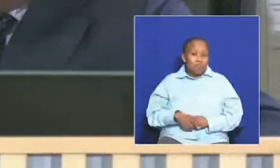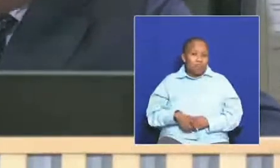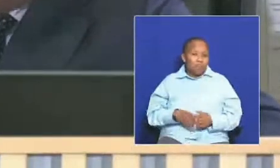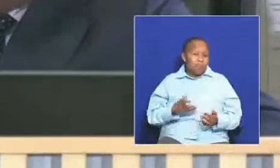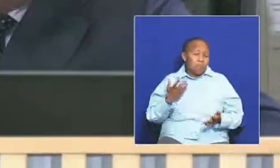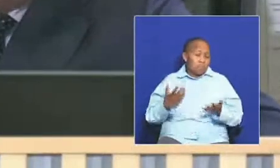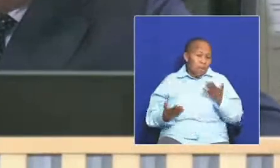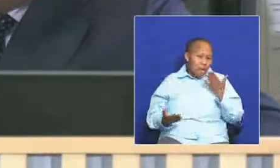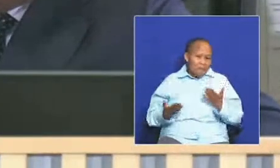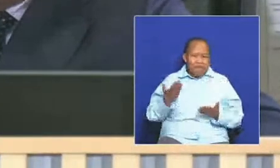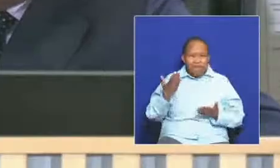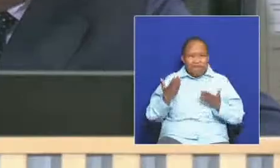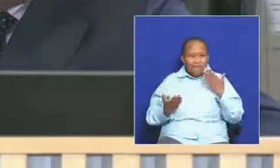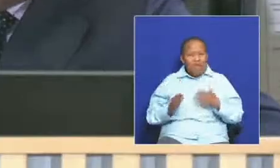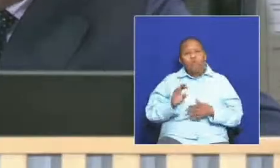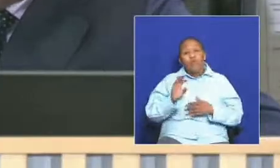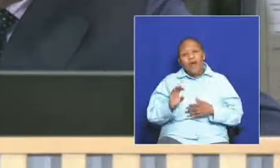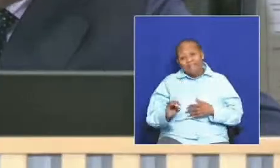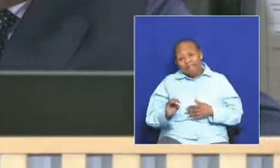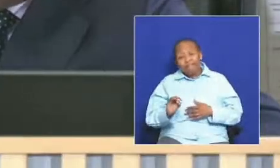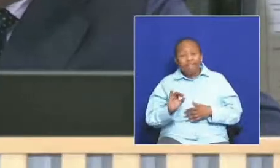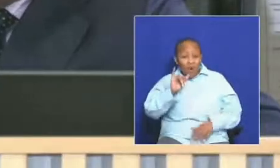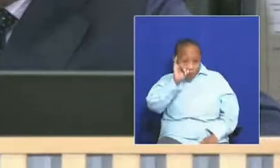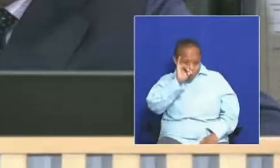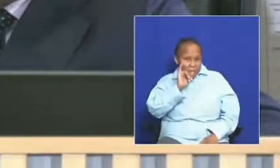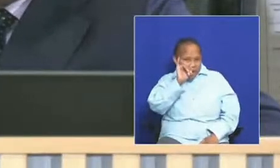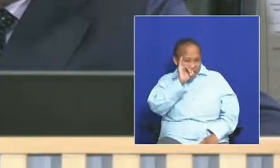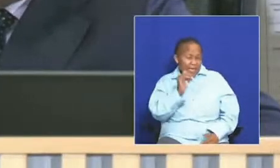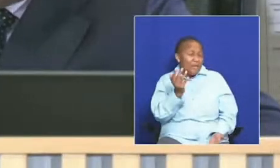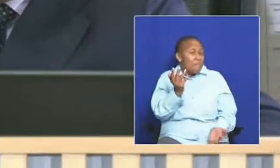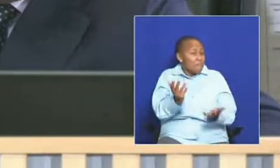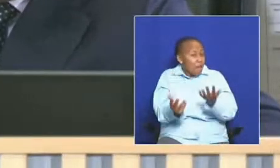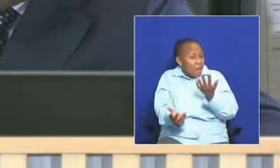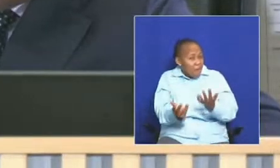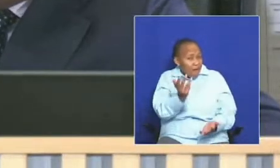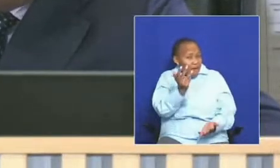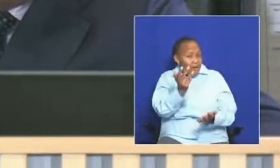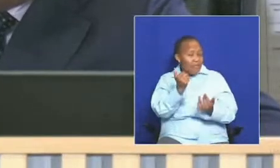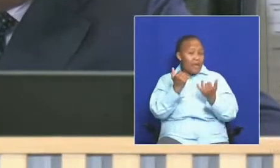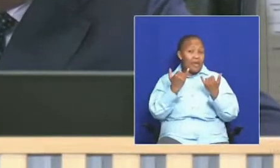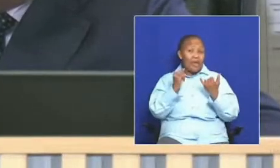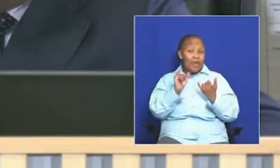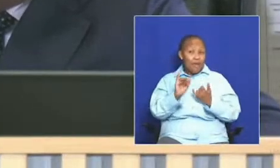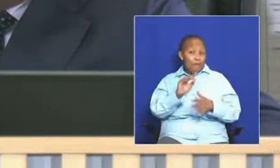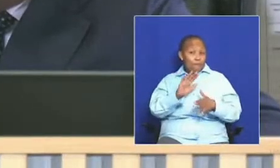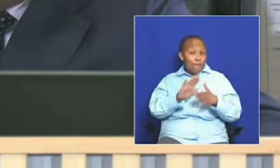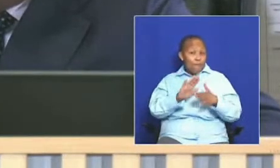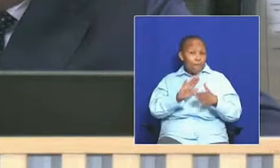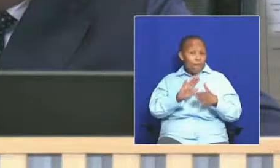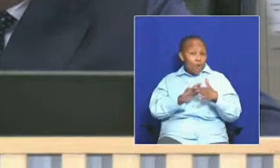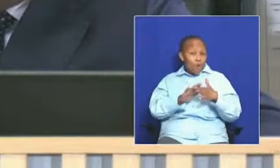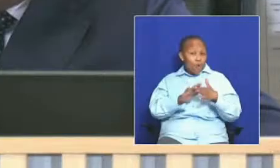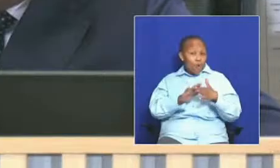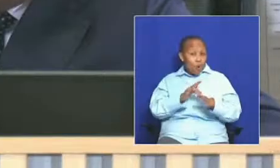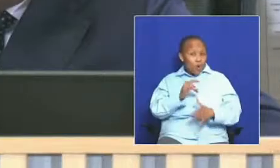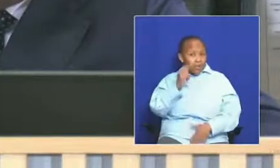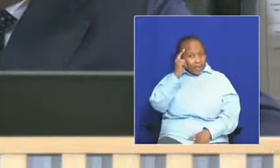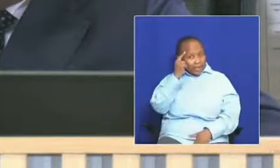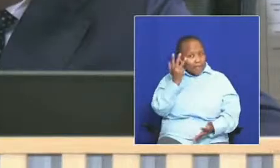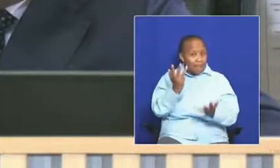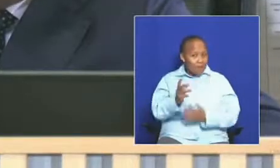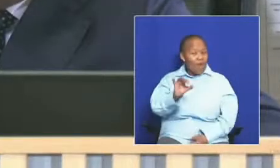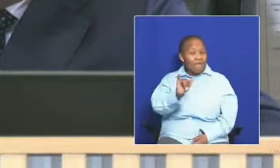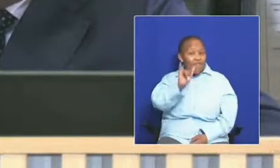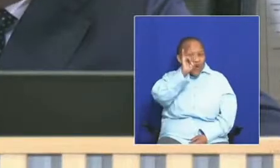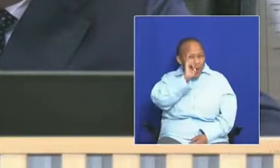some criminality, and therefore I'm not prepared to answer these questions or this question. Do you